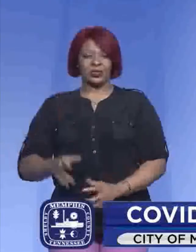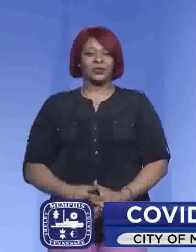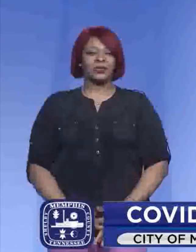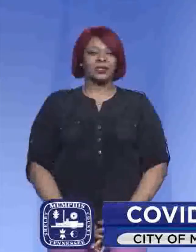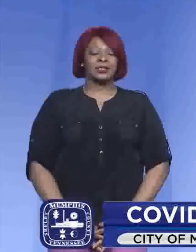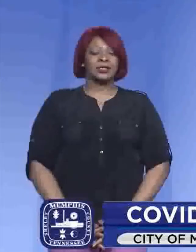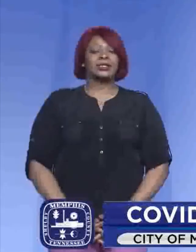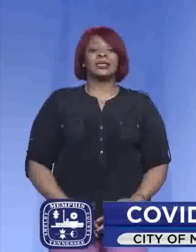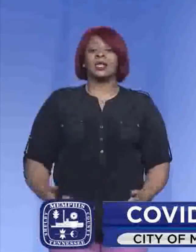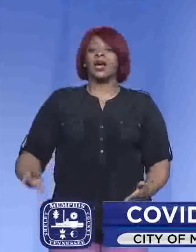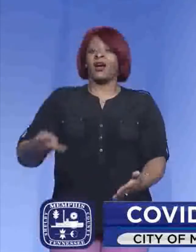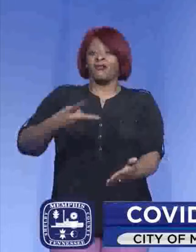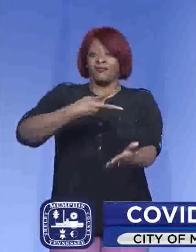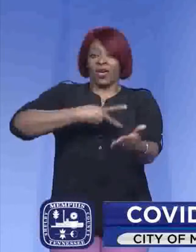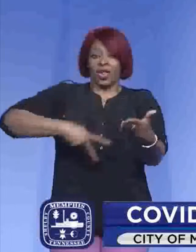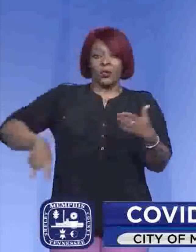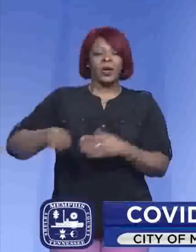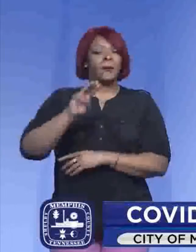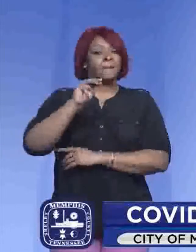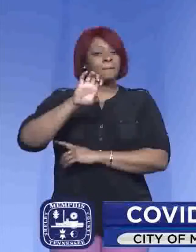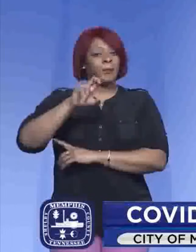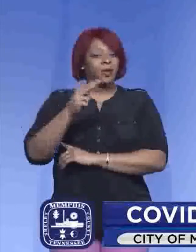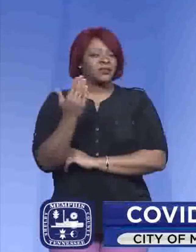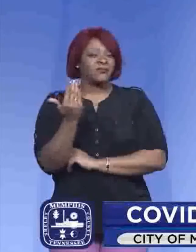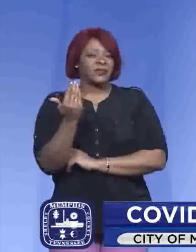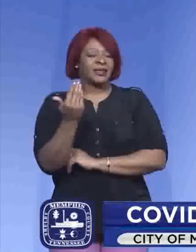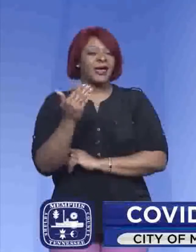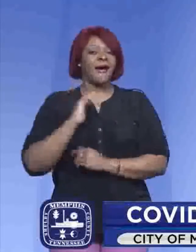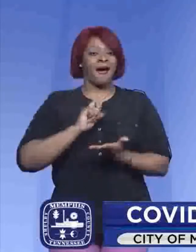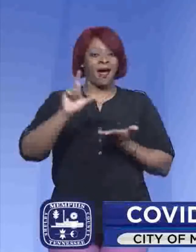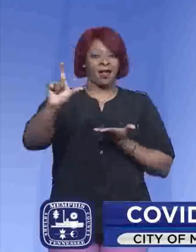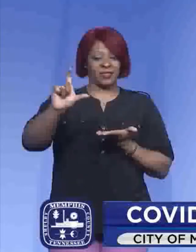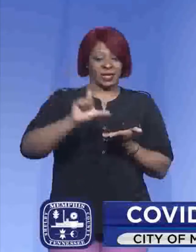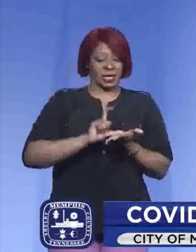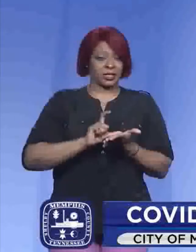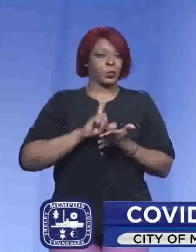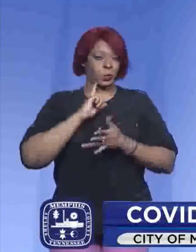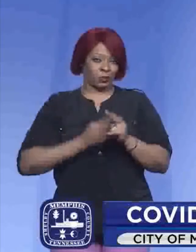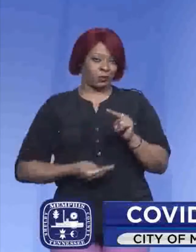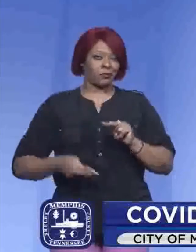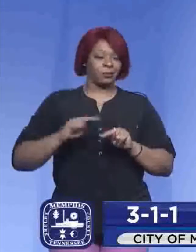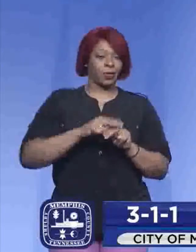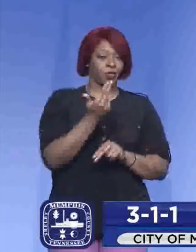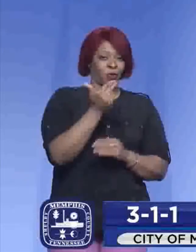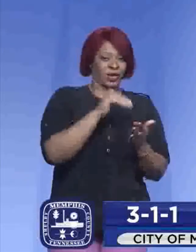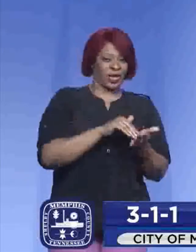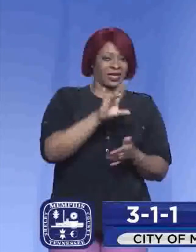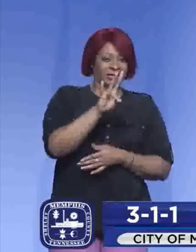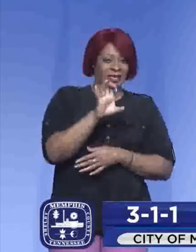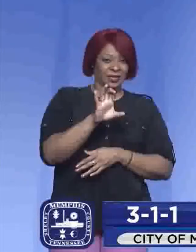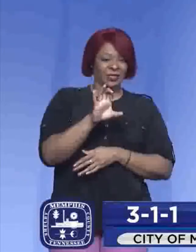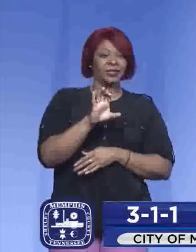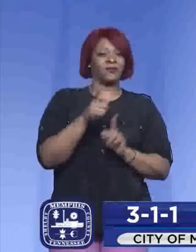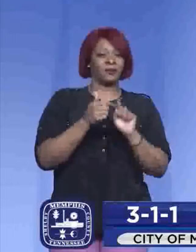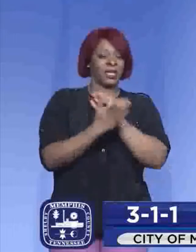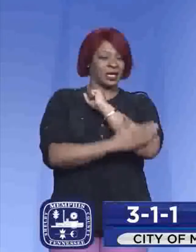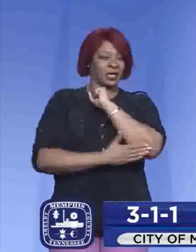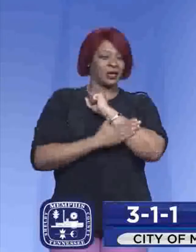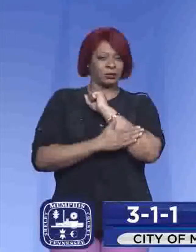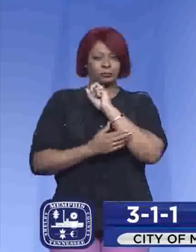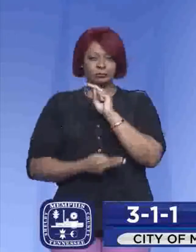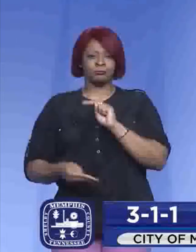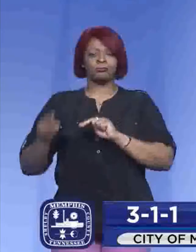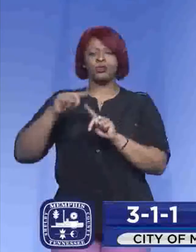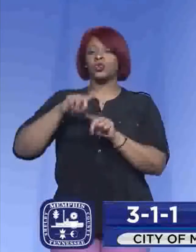The following week, March 15th, our allocation will go up from 13,700 for the county to